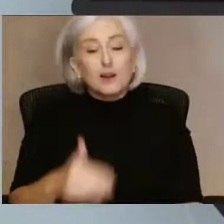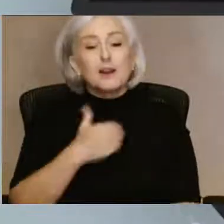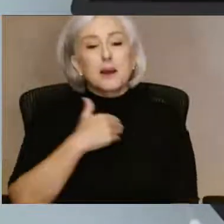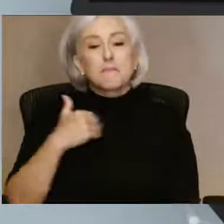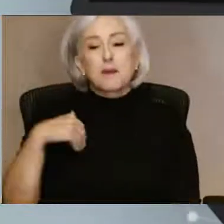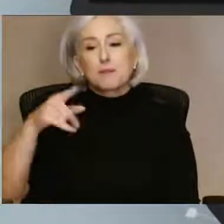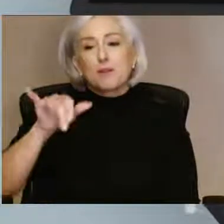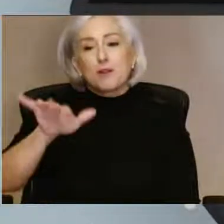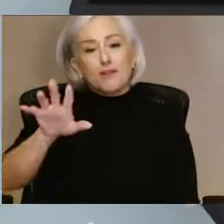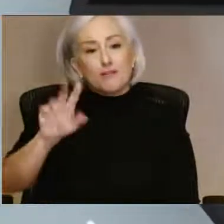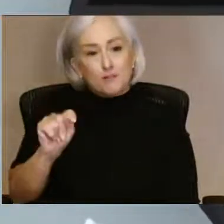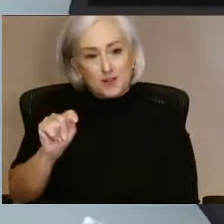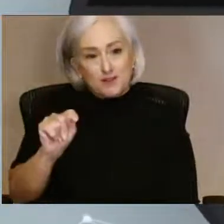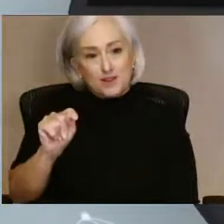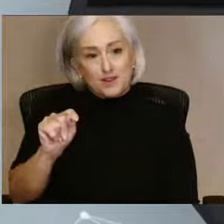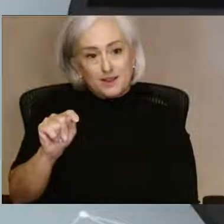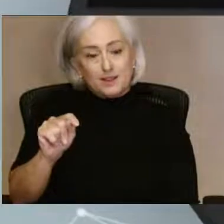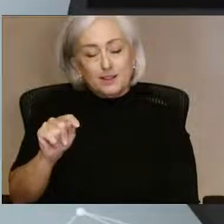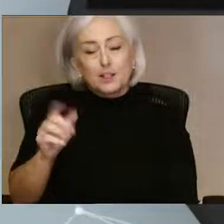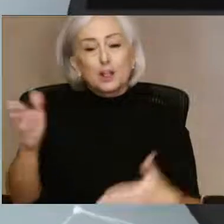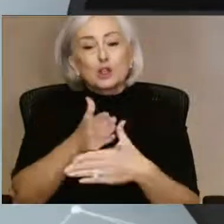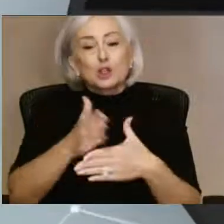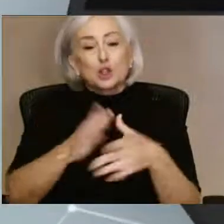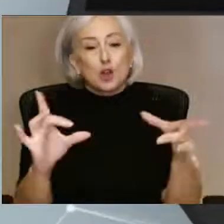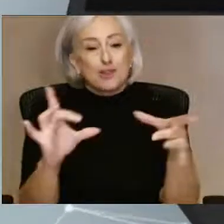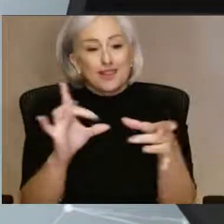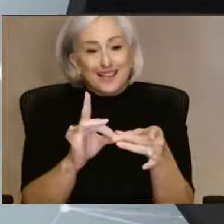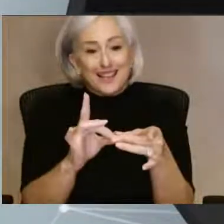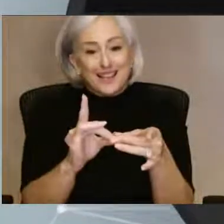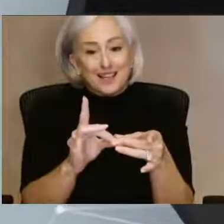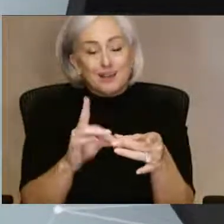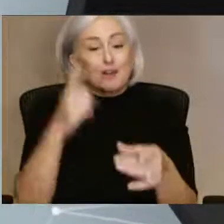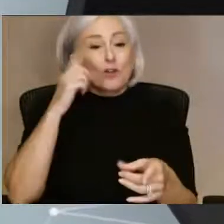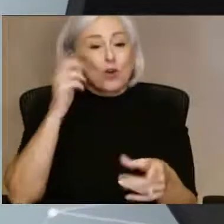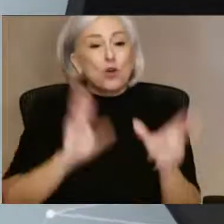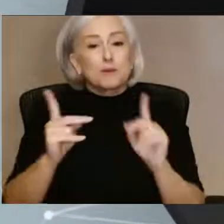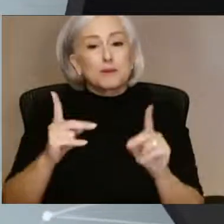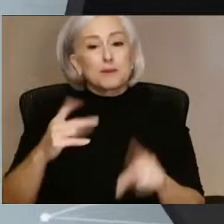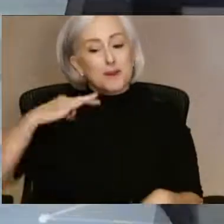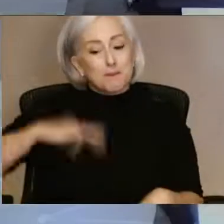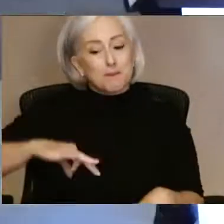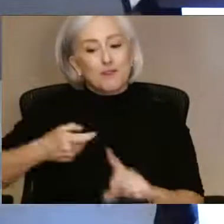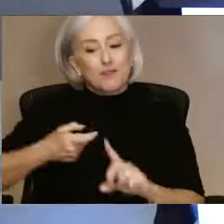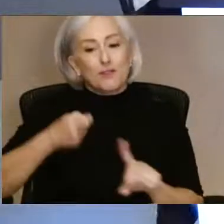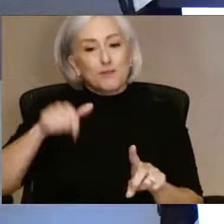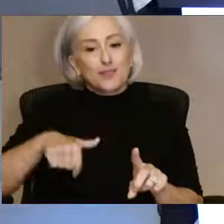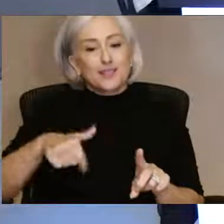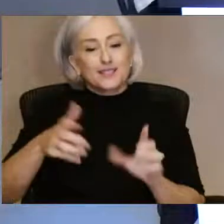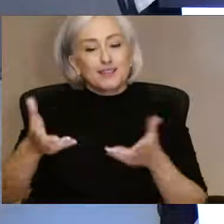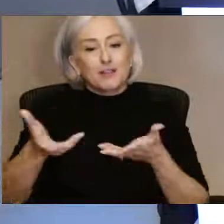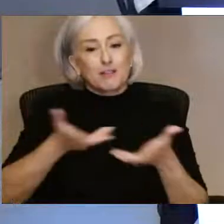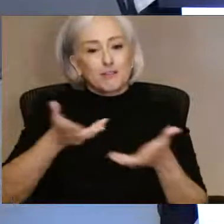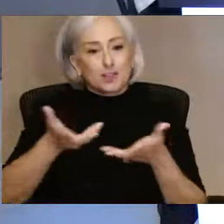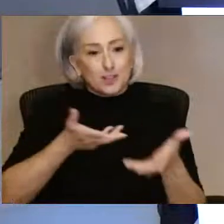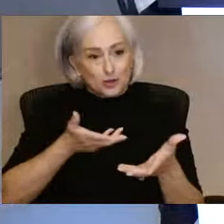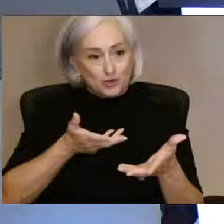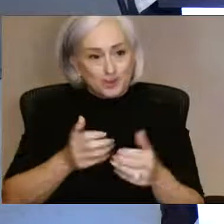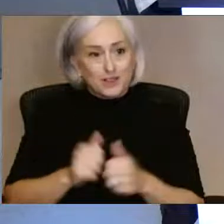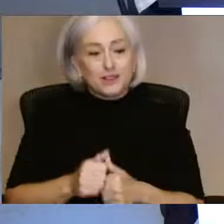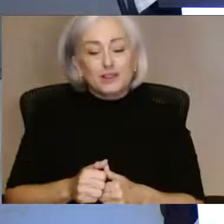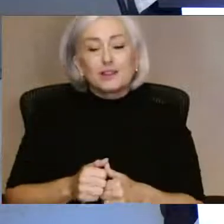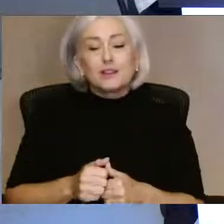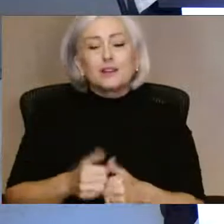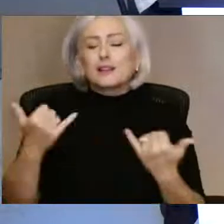from our discussion. Use the hashtag #BenchToBedside. Now I want to go back to your work, Dr.